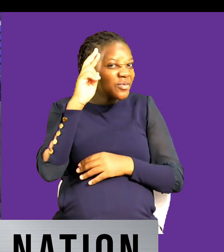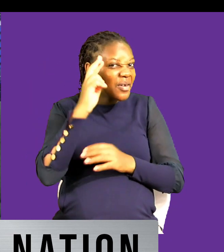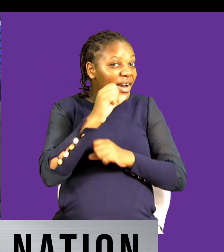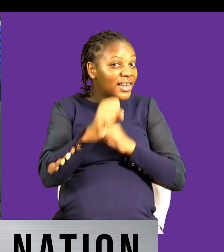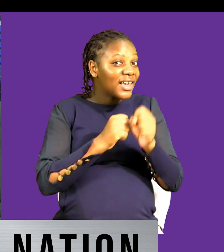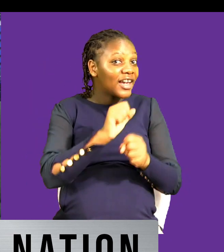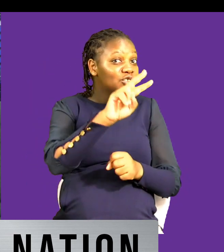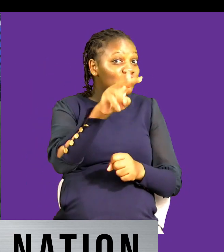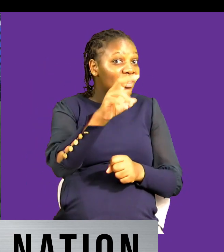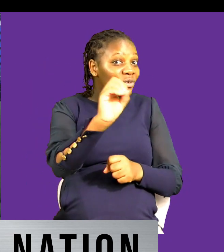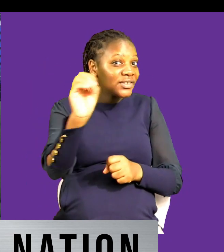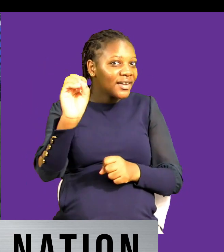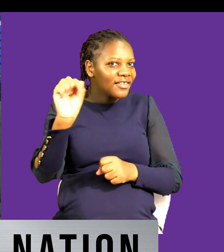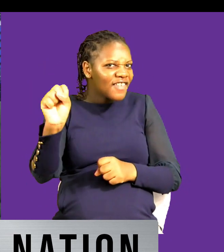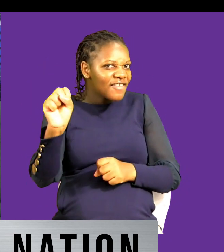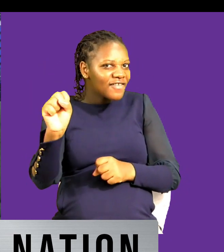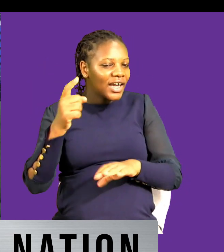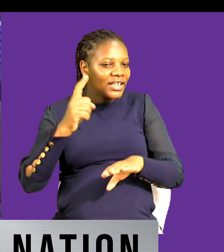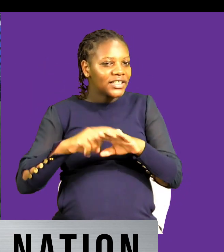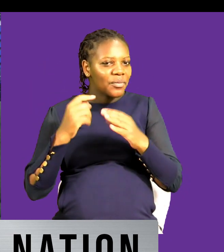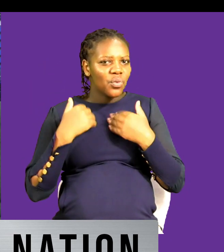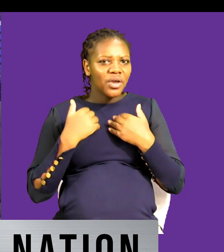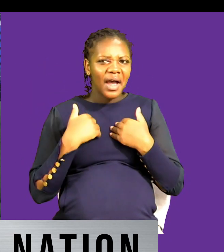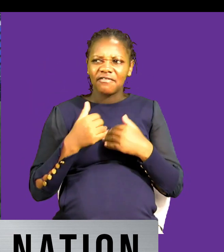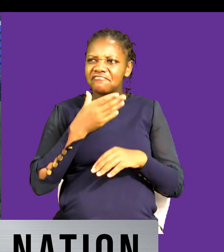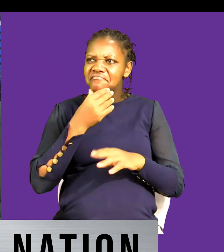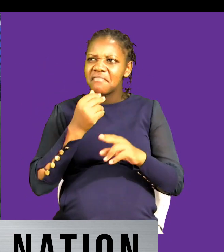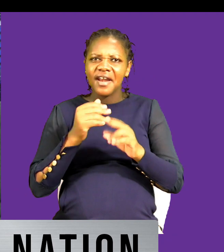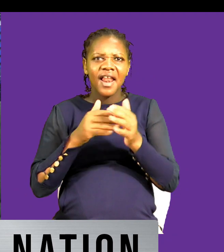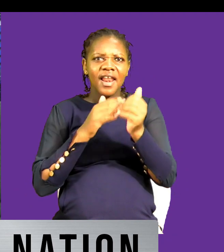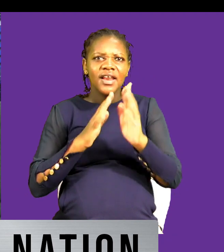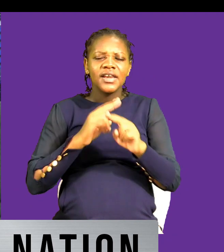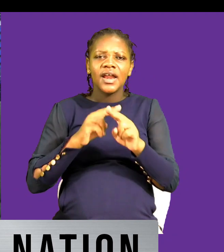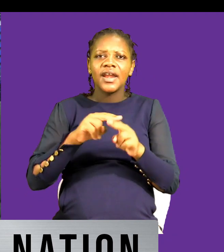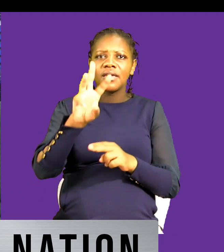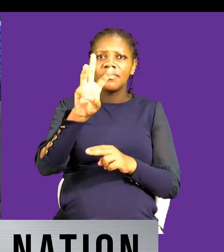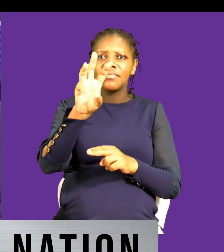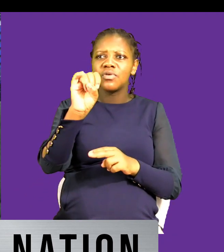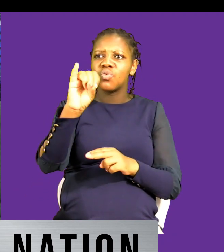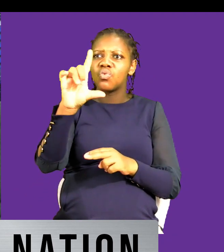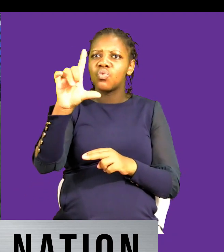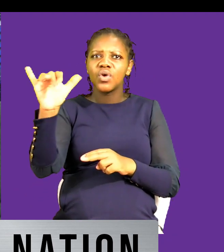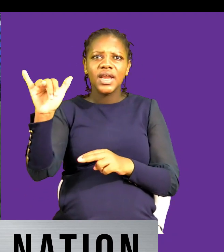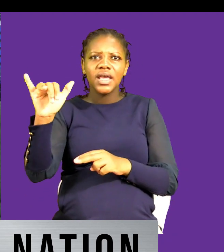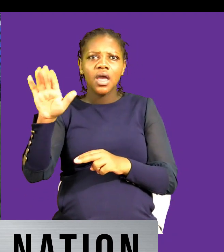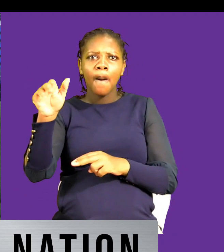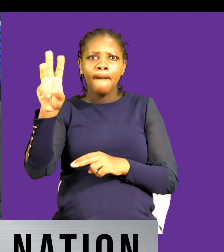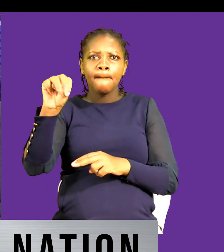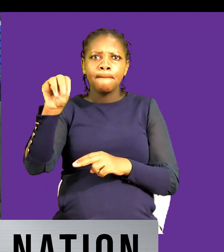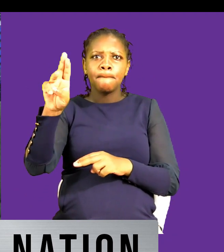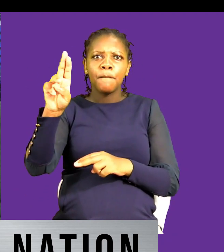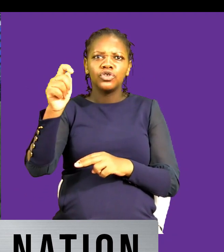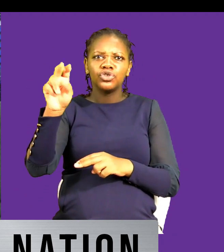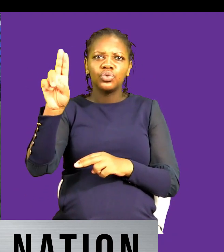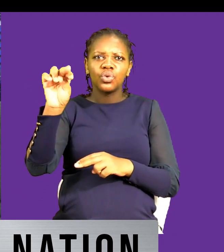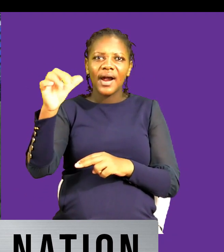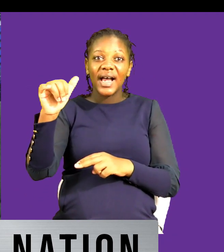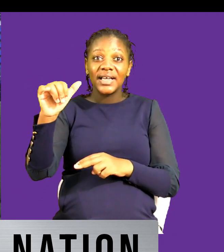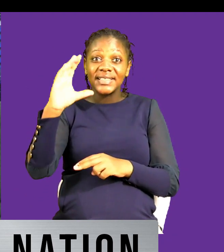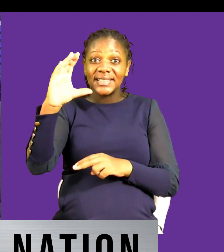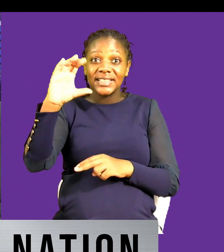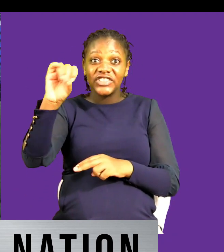Yes. When we had the likes of Willie Mutunga, who came all the way into becoming Chief Justice. Yes. And yet they were in